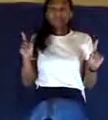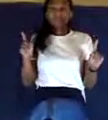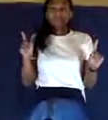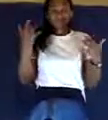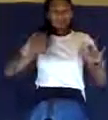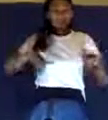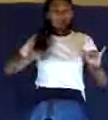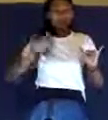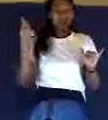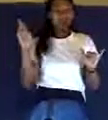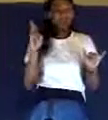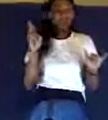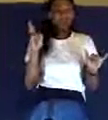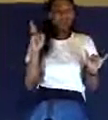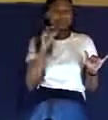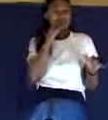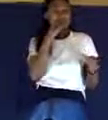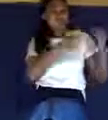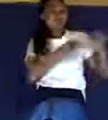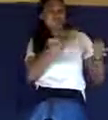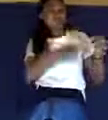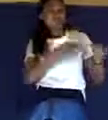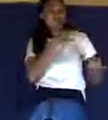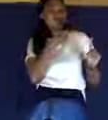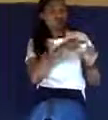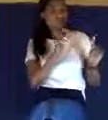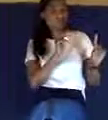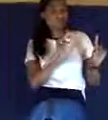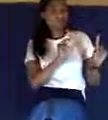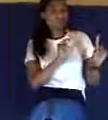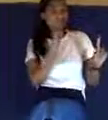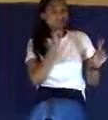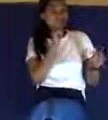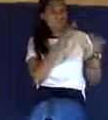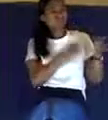Ruth doesn't stand in judgment on her or anything like that.